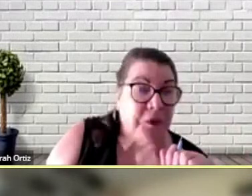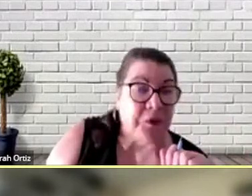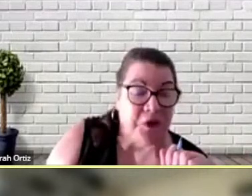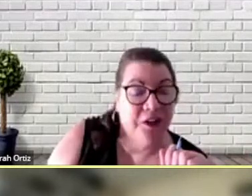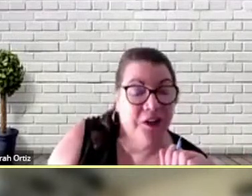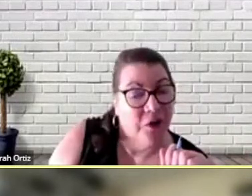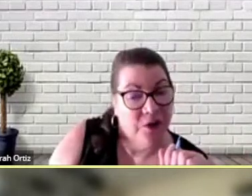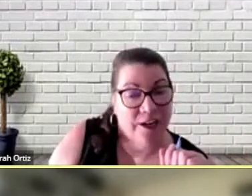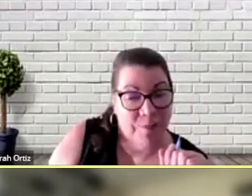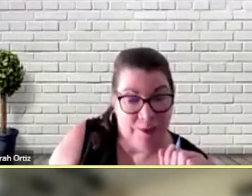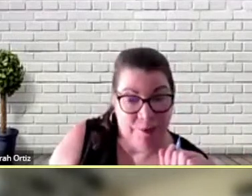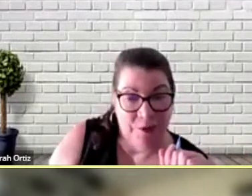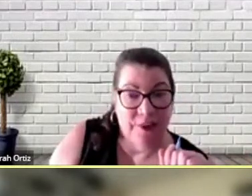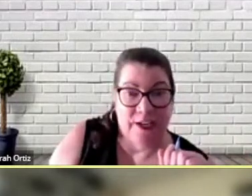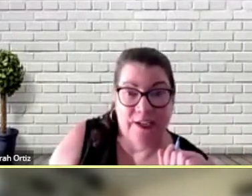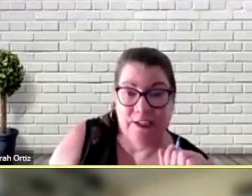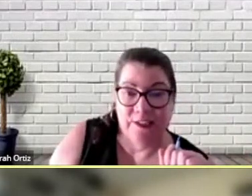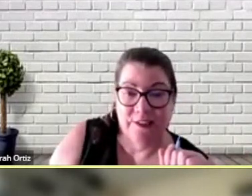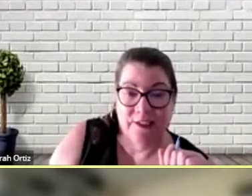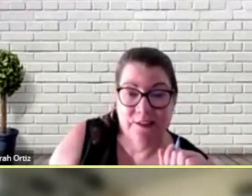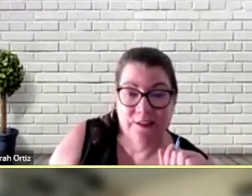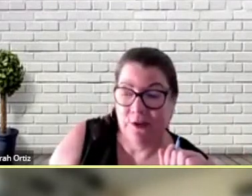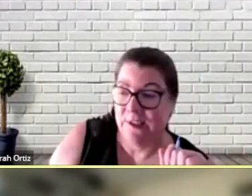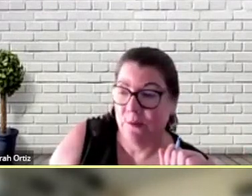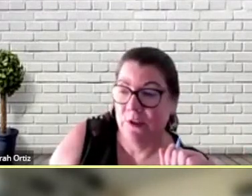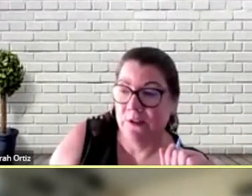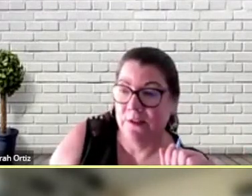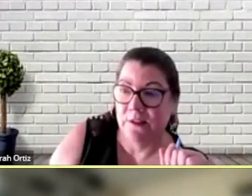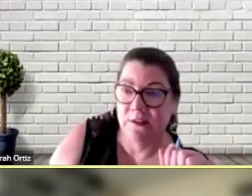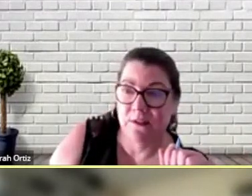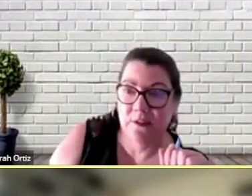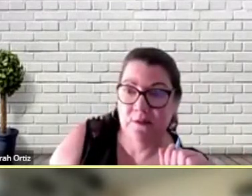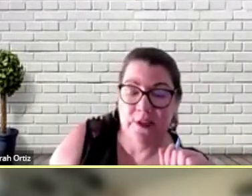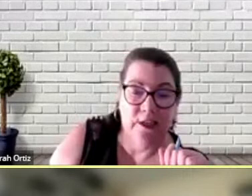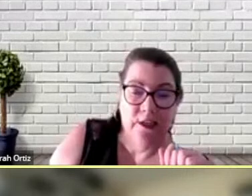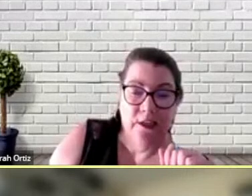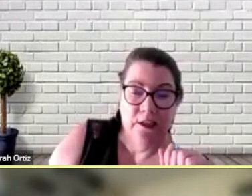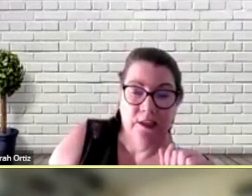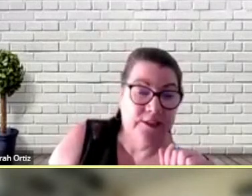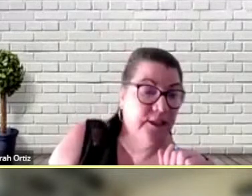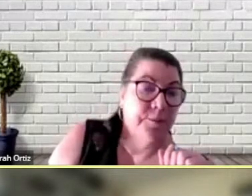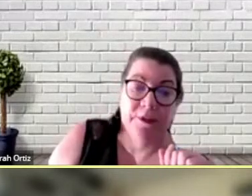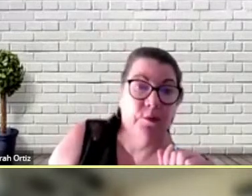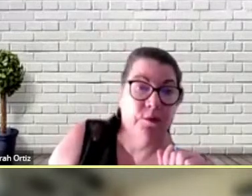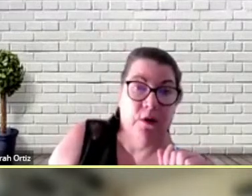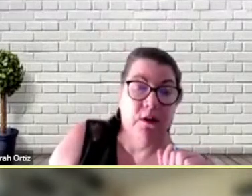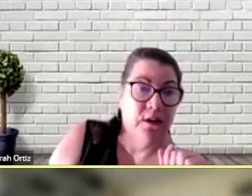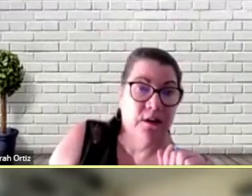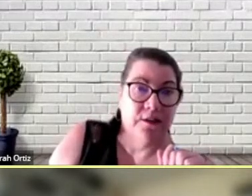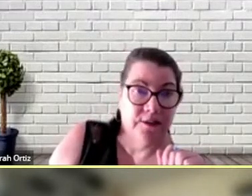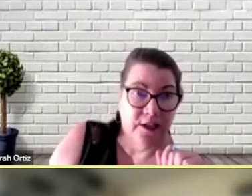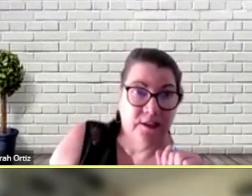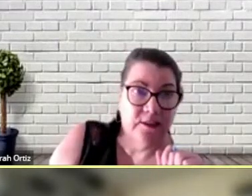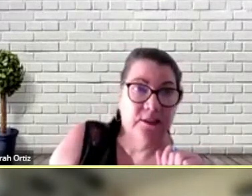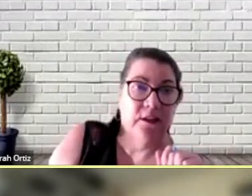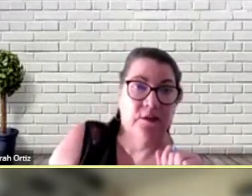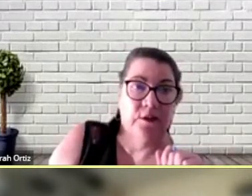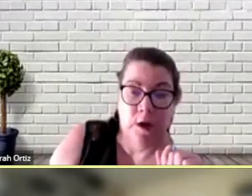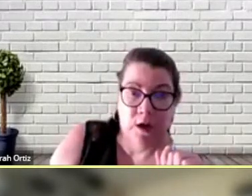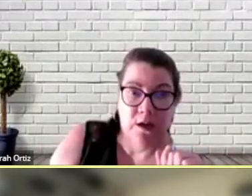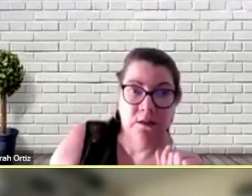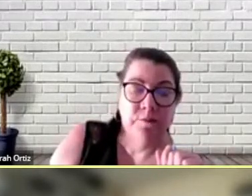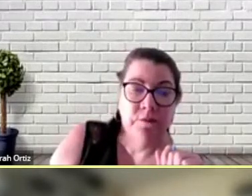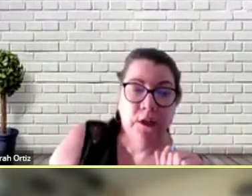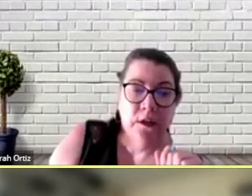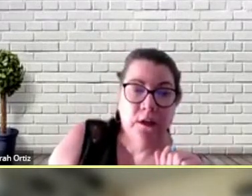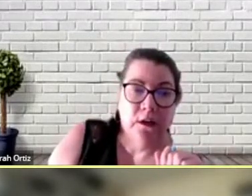But there's also were a whole lot of people that, as Trustee Wilkerson conveyed, that simply were wrong on the science, on